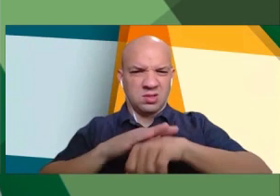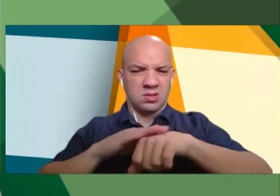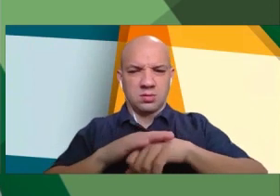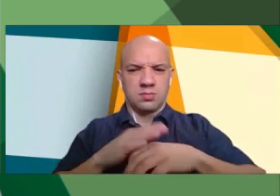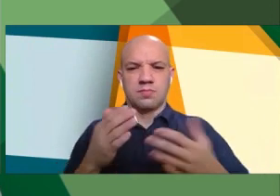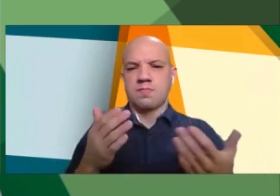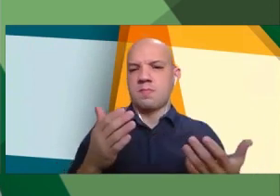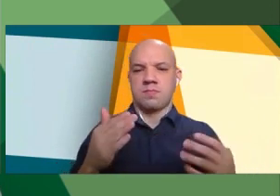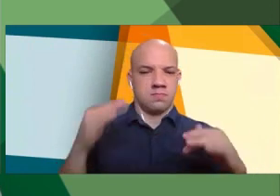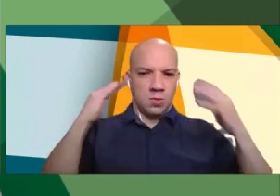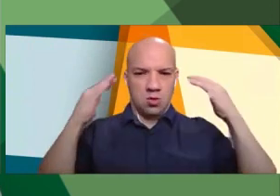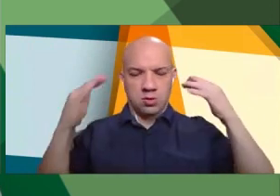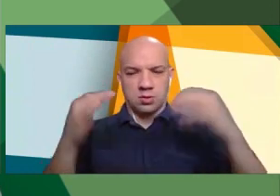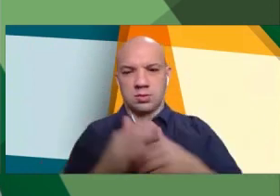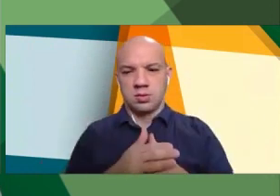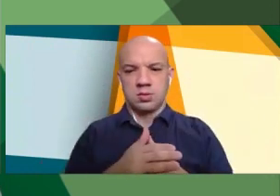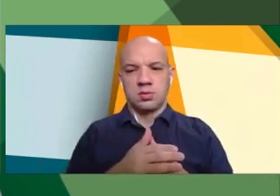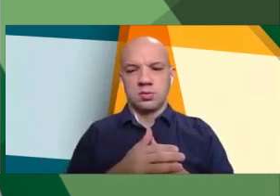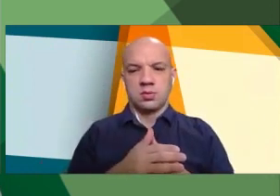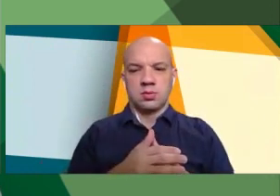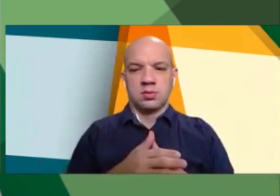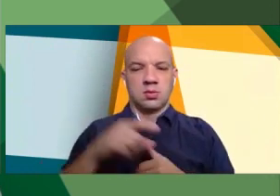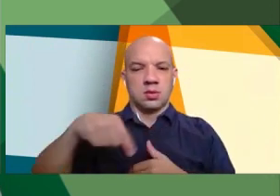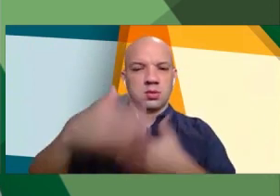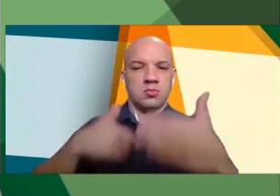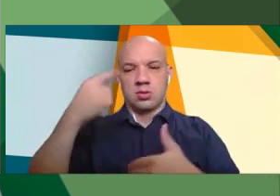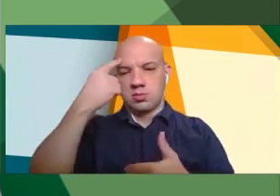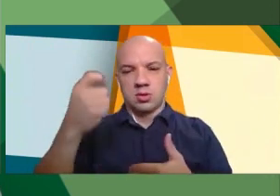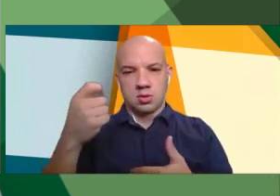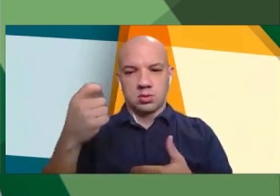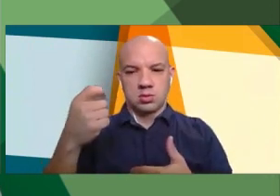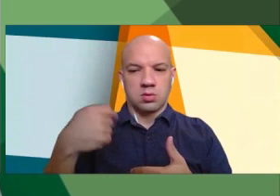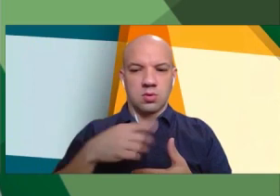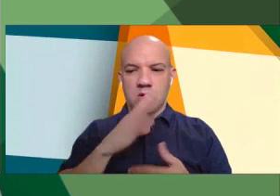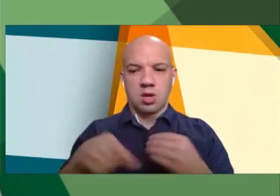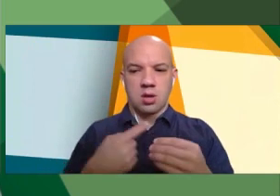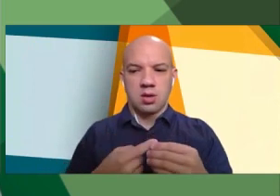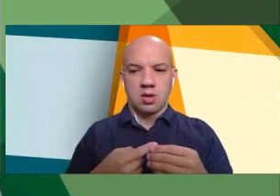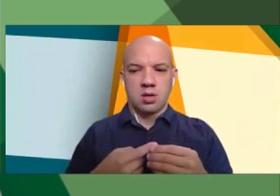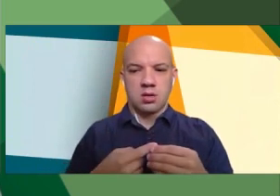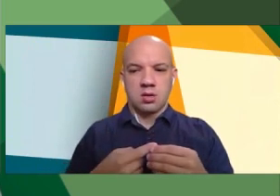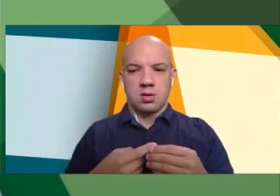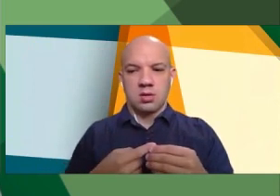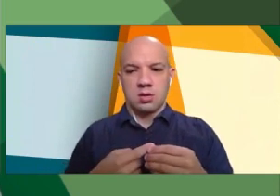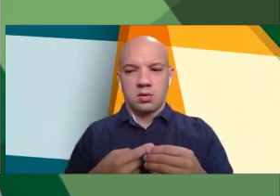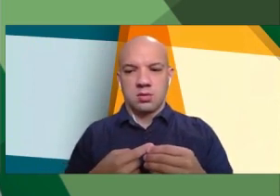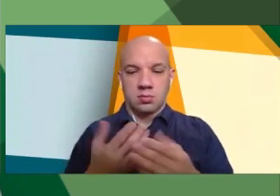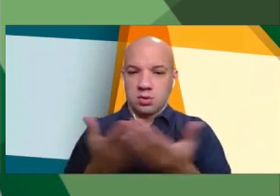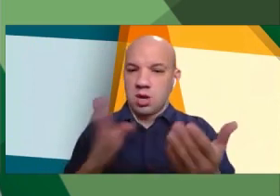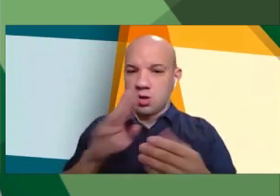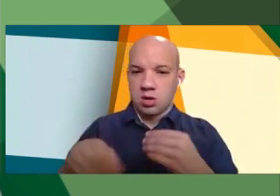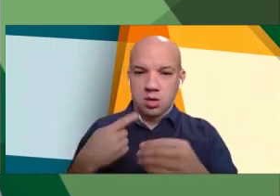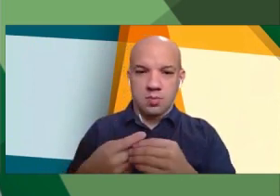about in this topic because we are talking about today. We're talking about